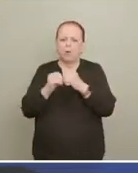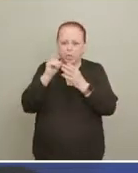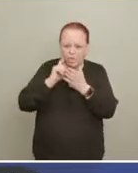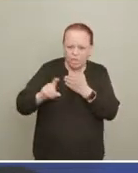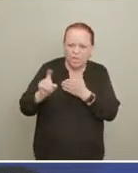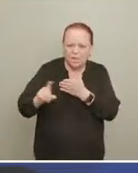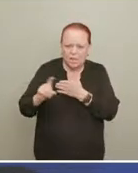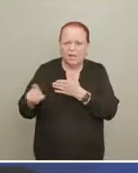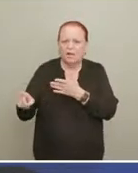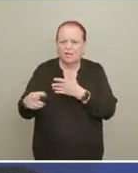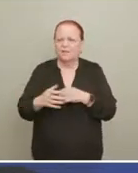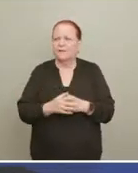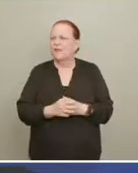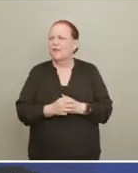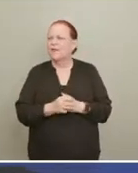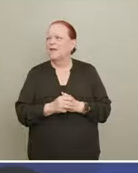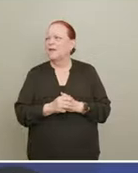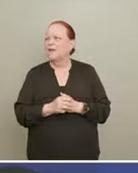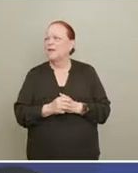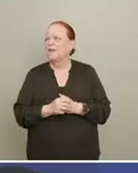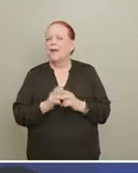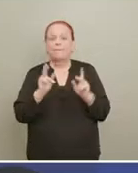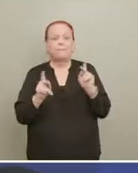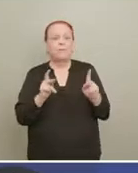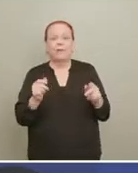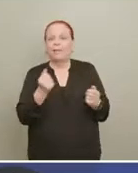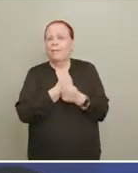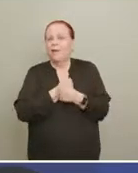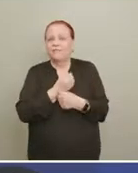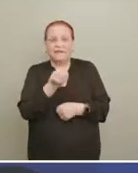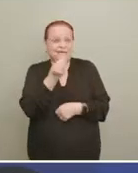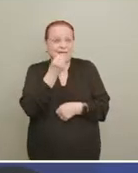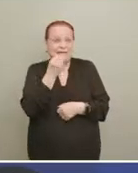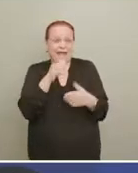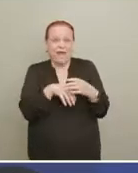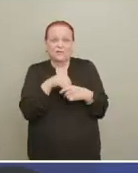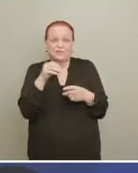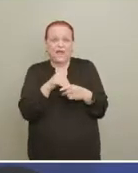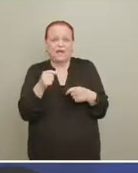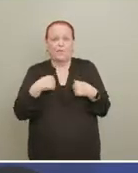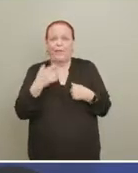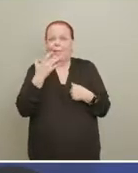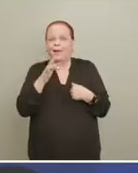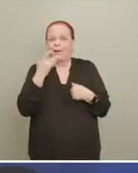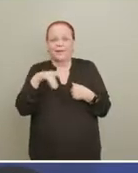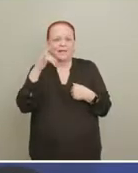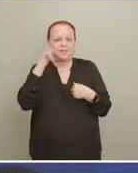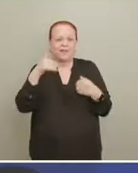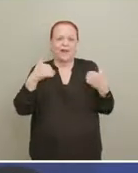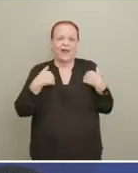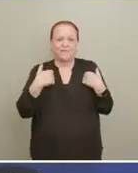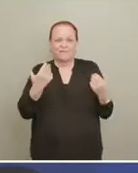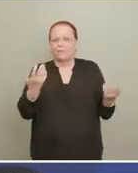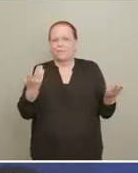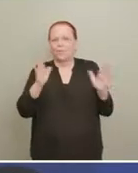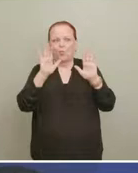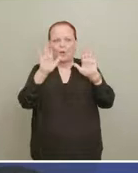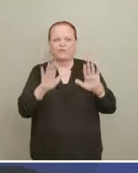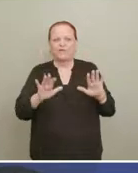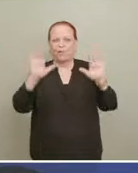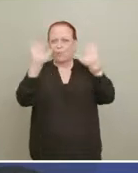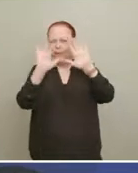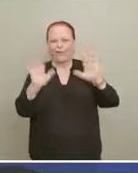So the public loves, I think, outdoor dining, and we're fortunate to have the good weather here versus other places that have snow.